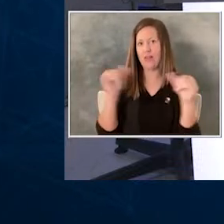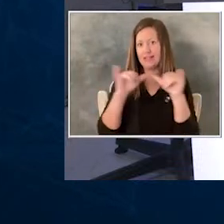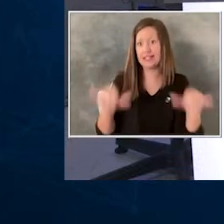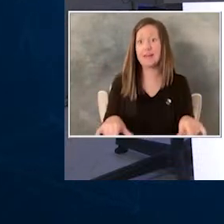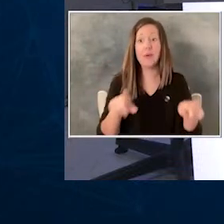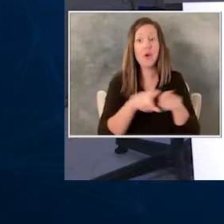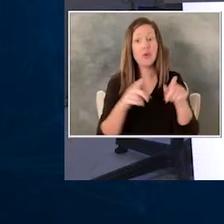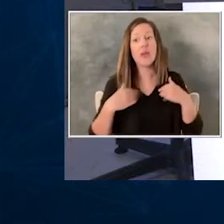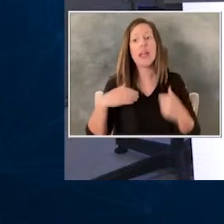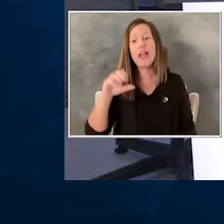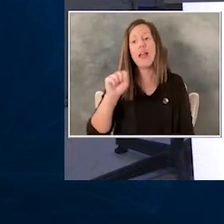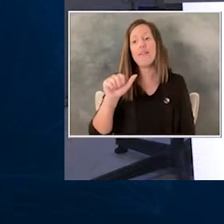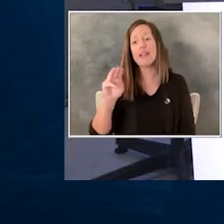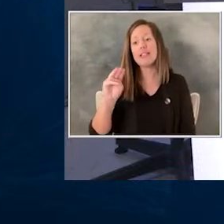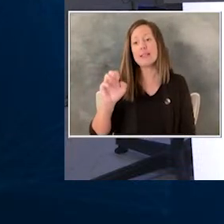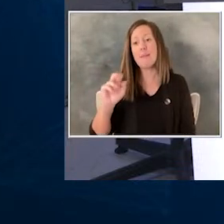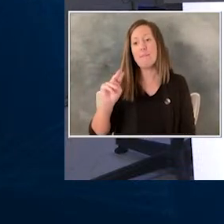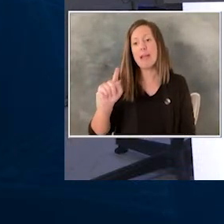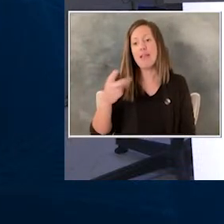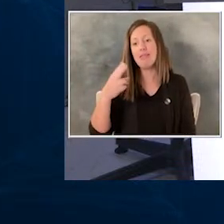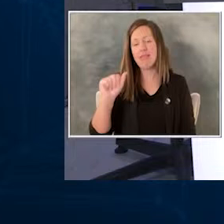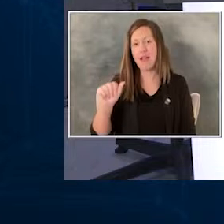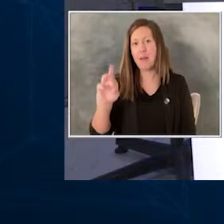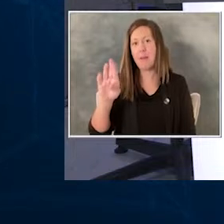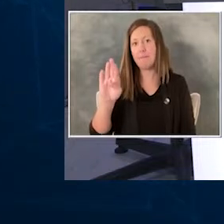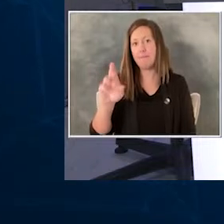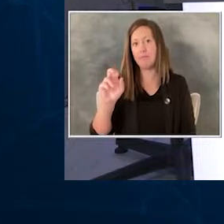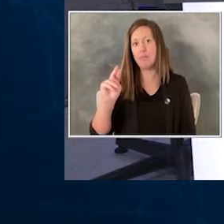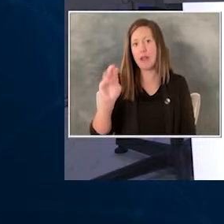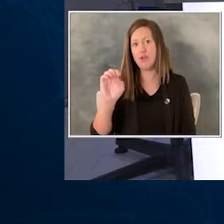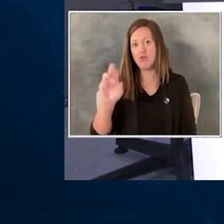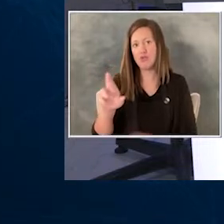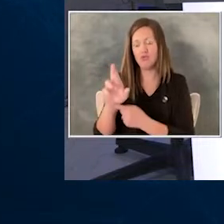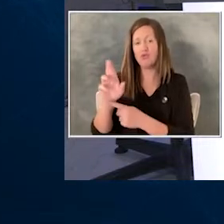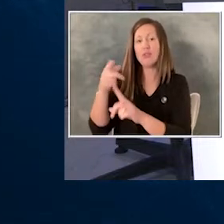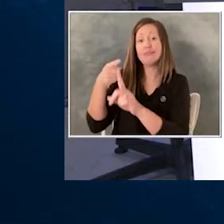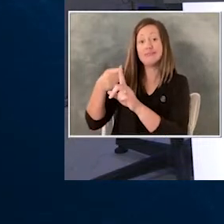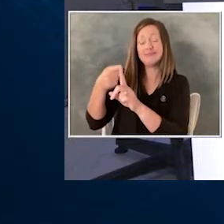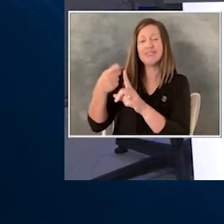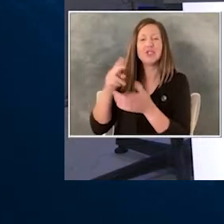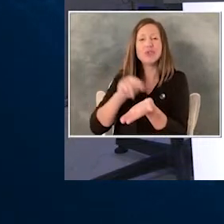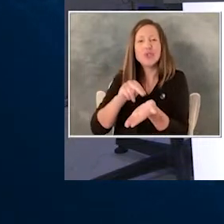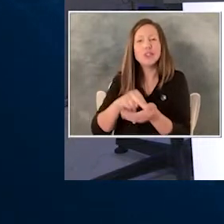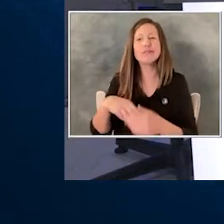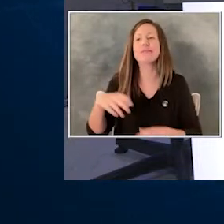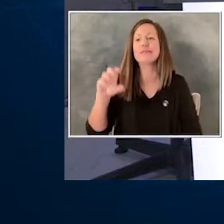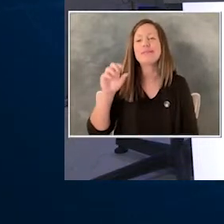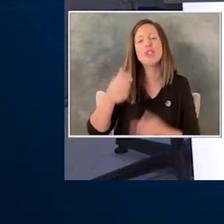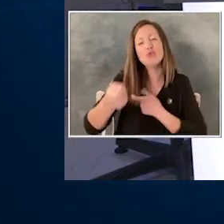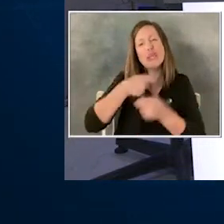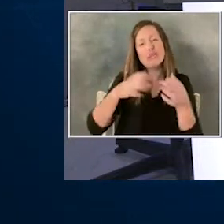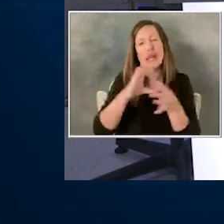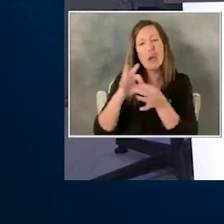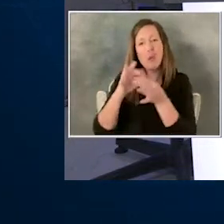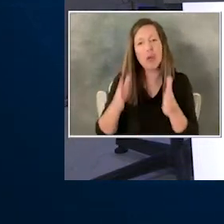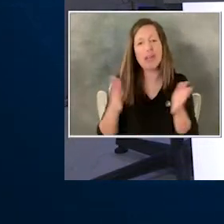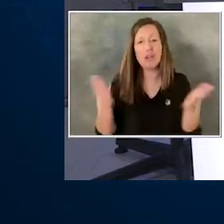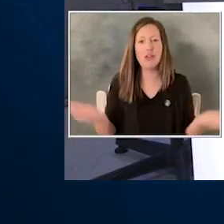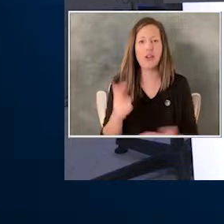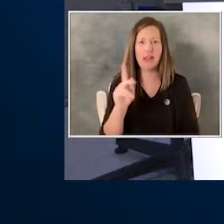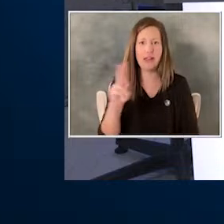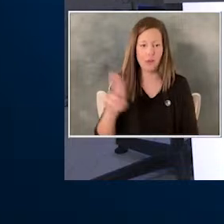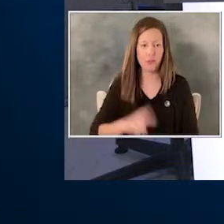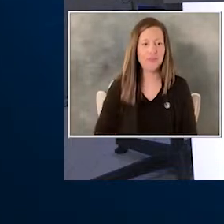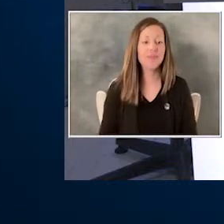who goes by Sam. Sam is a longtime nurse and organ transplant coordinator with the health system. Clearly,